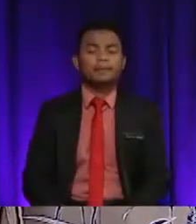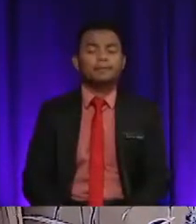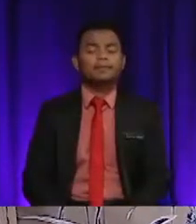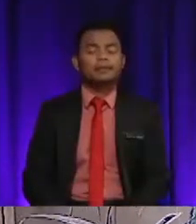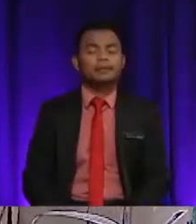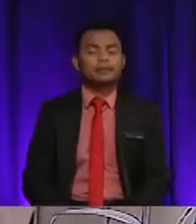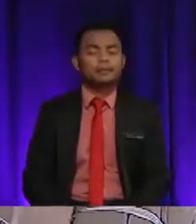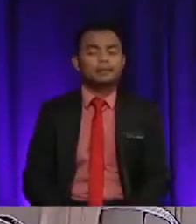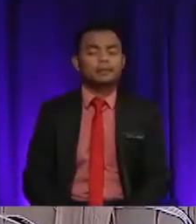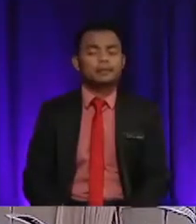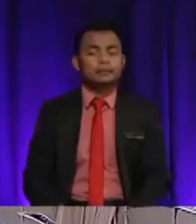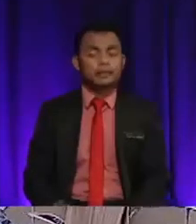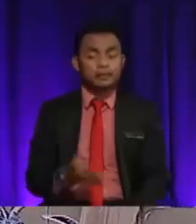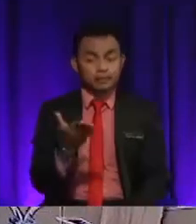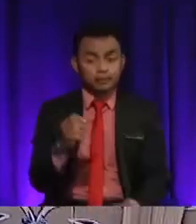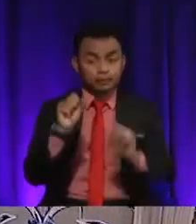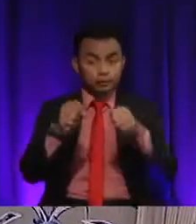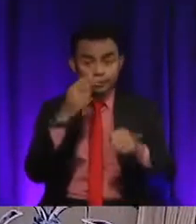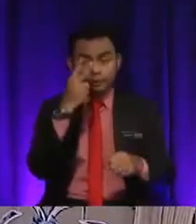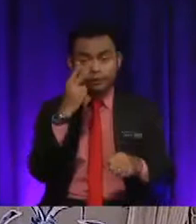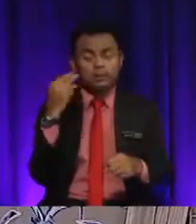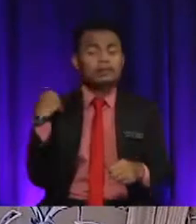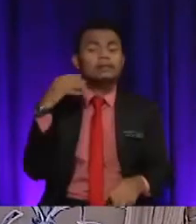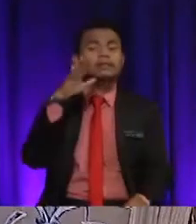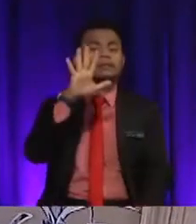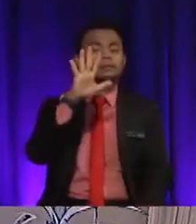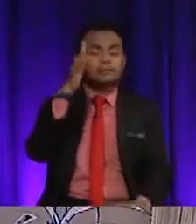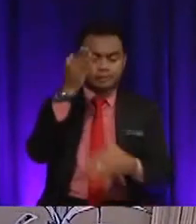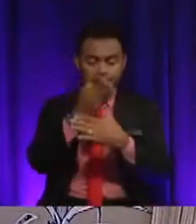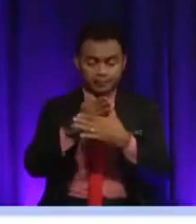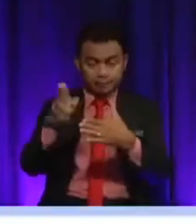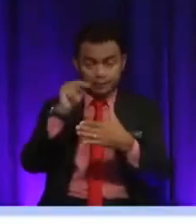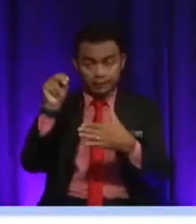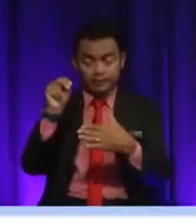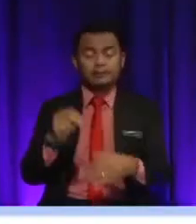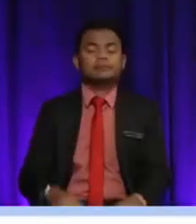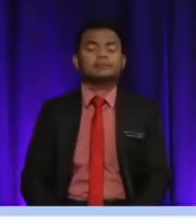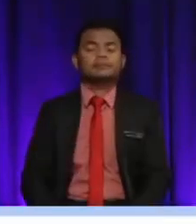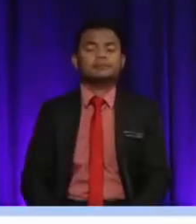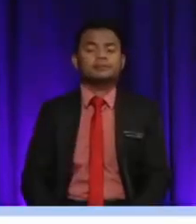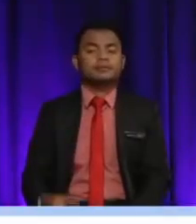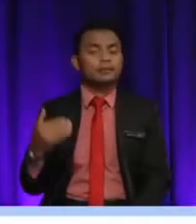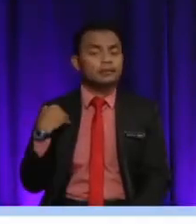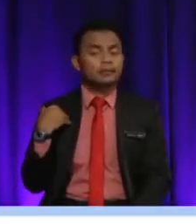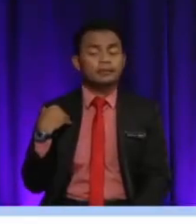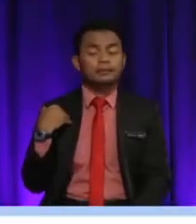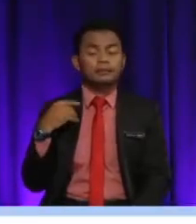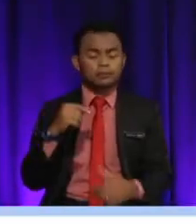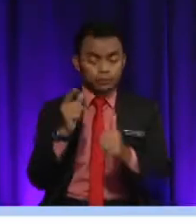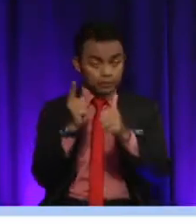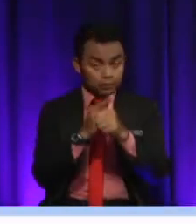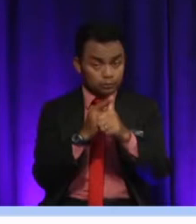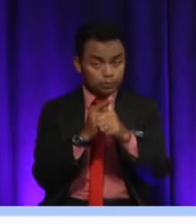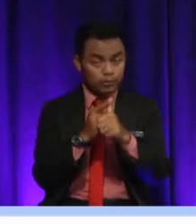here, there are 5 parts in total. So for part 1, there's a total of 8 questions and it also